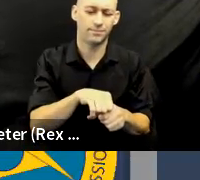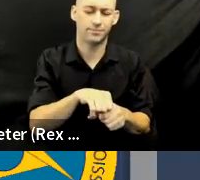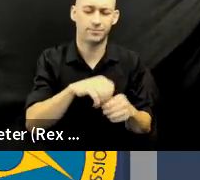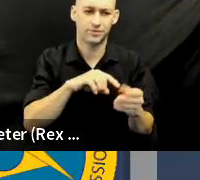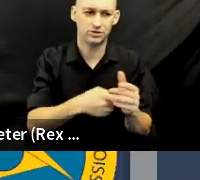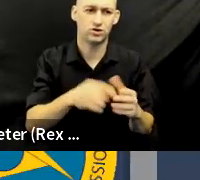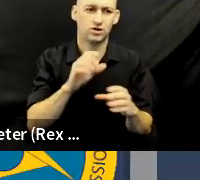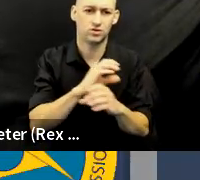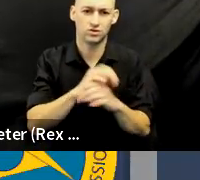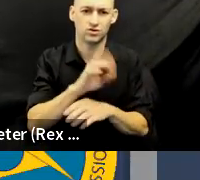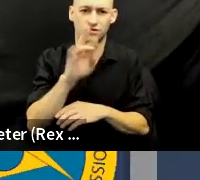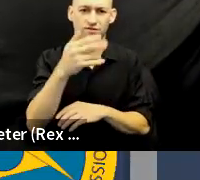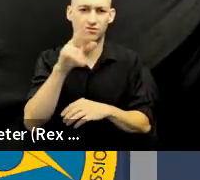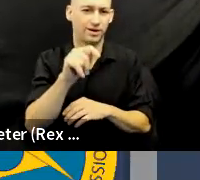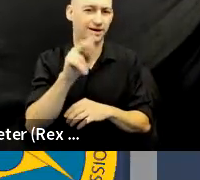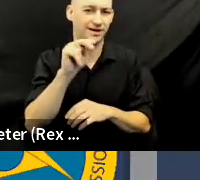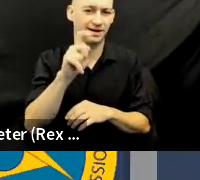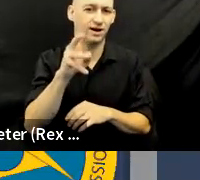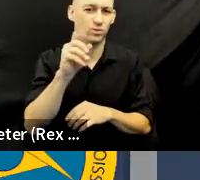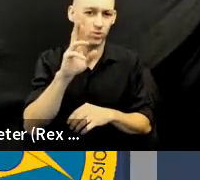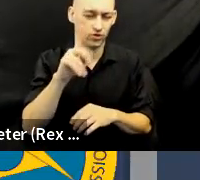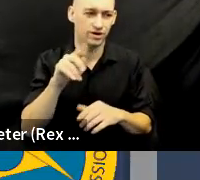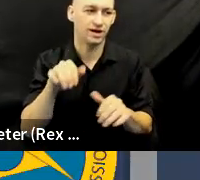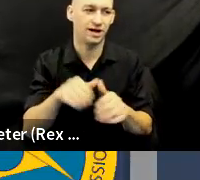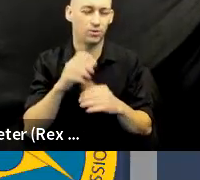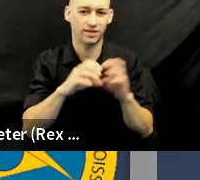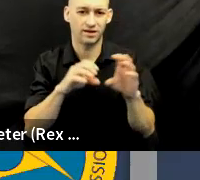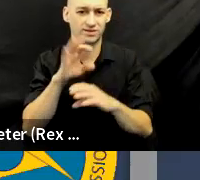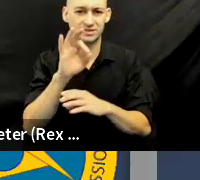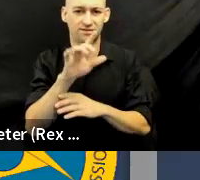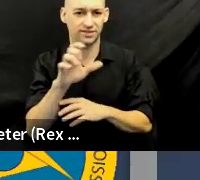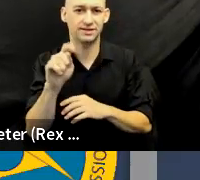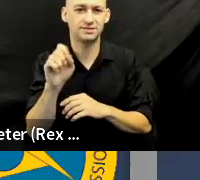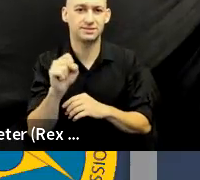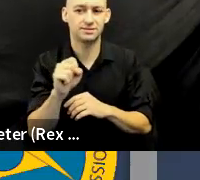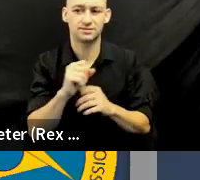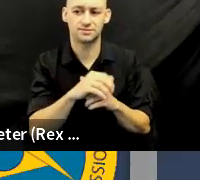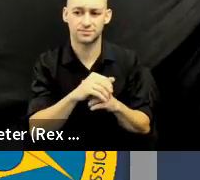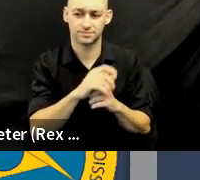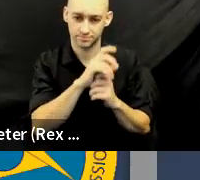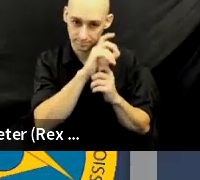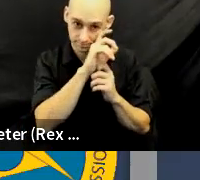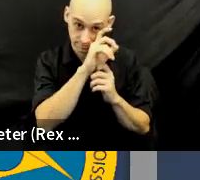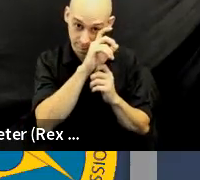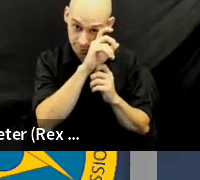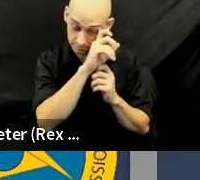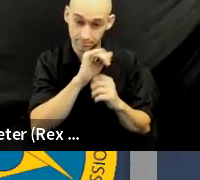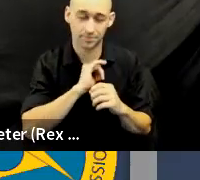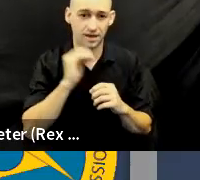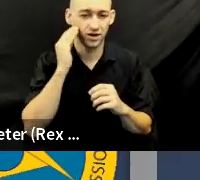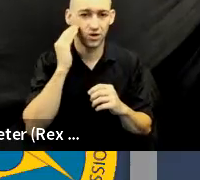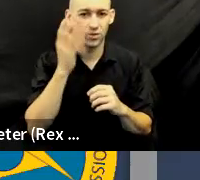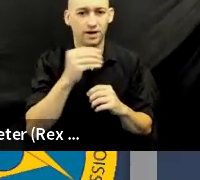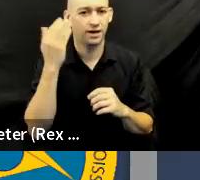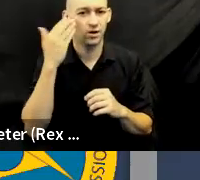freight networks and how they invest in fleets? So I know when I don't know, and my team is amazing, but one of the things